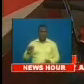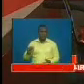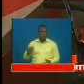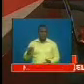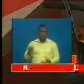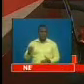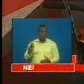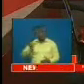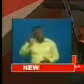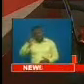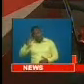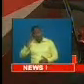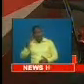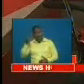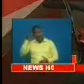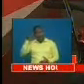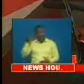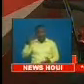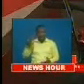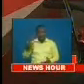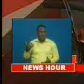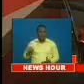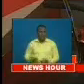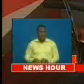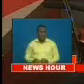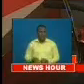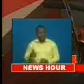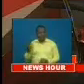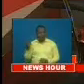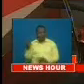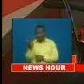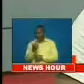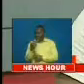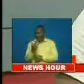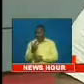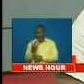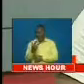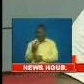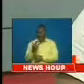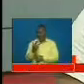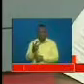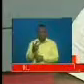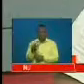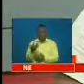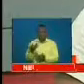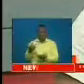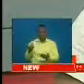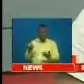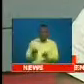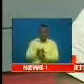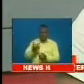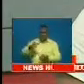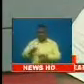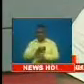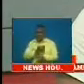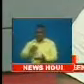using to come up with this concert. And it's a three-day contemporary Ghanaian music and dance